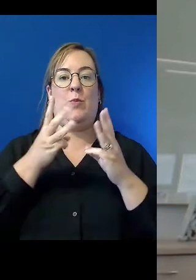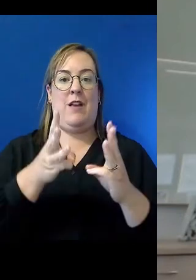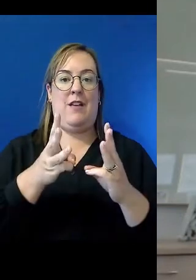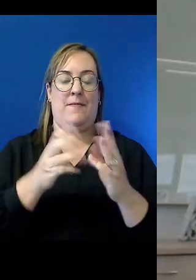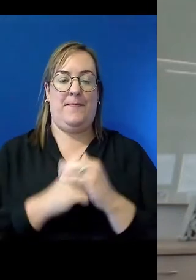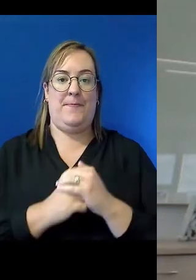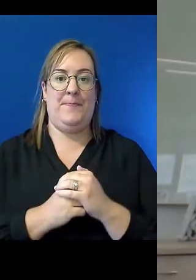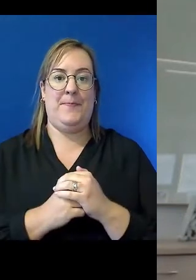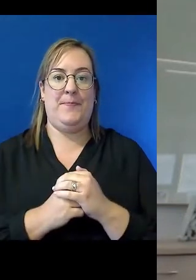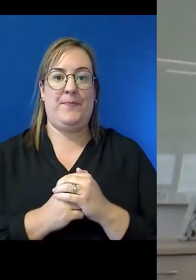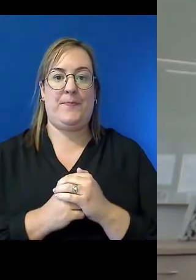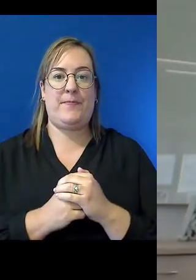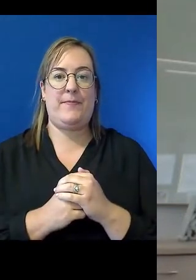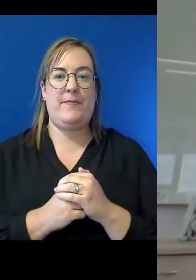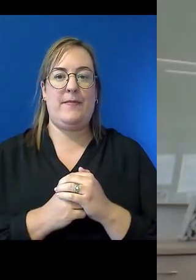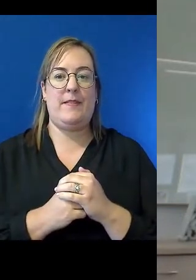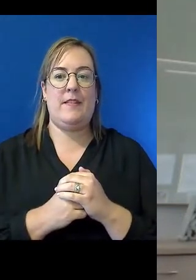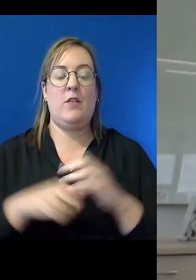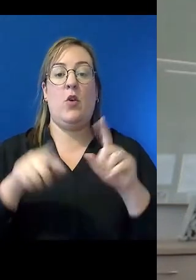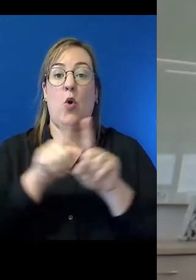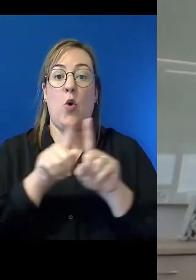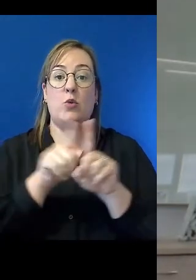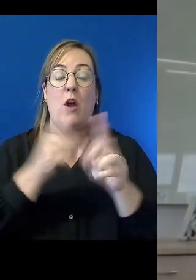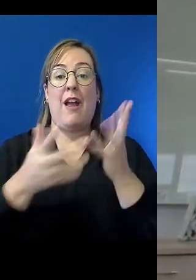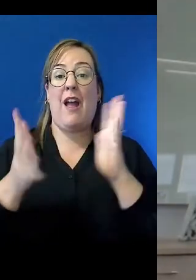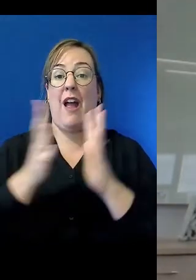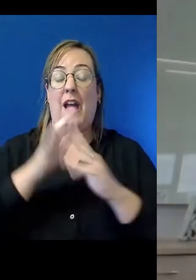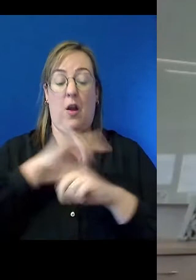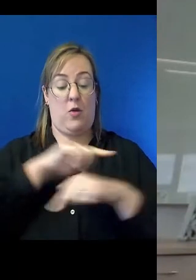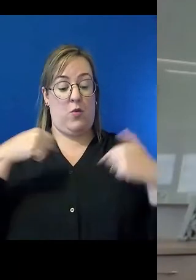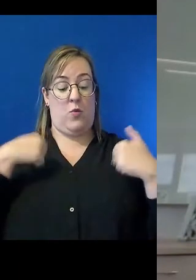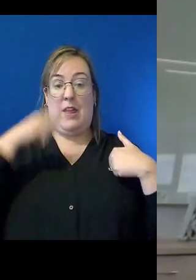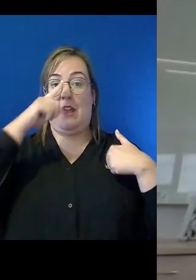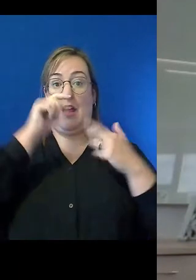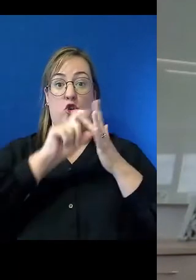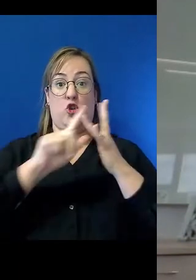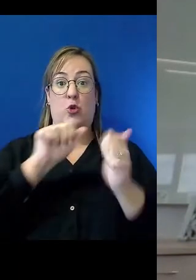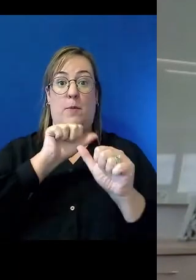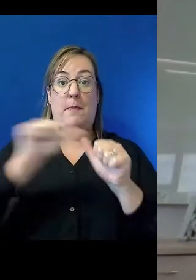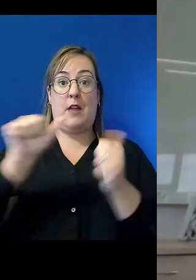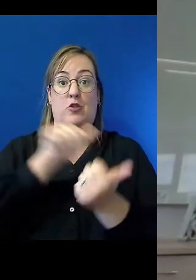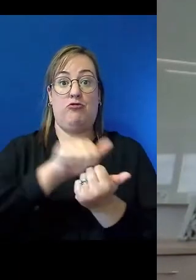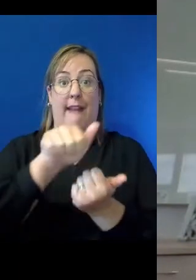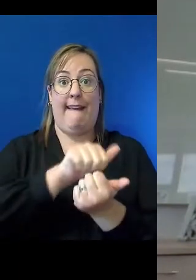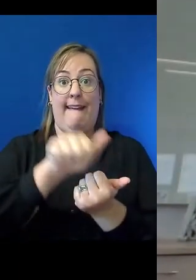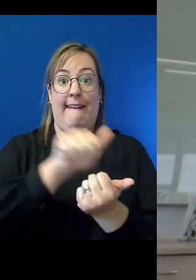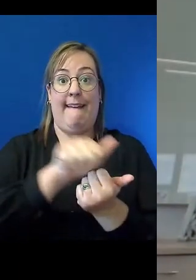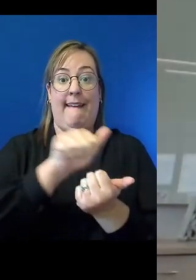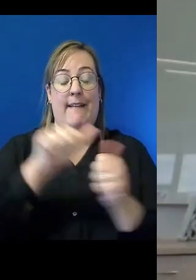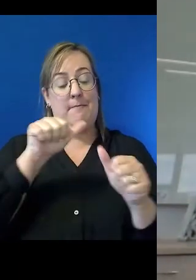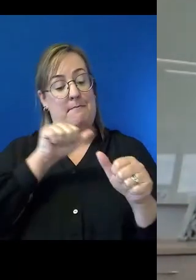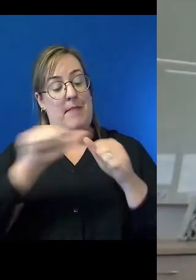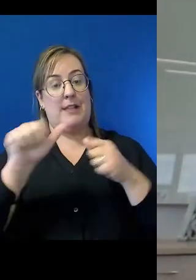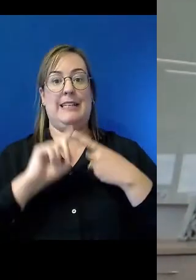do we create the best training packages and the best training consistency of practice to take our frontline